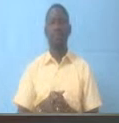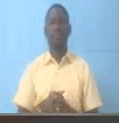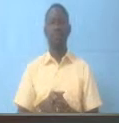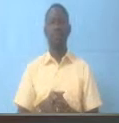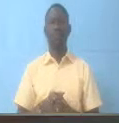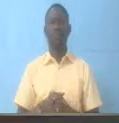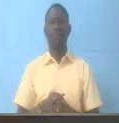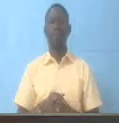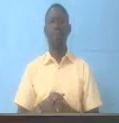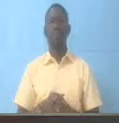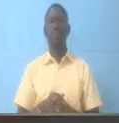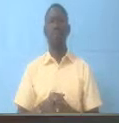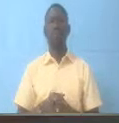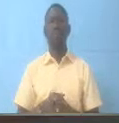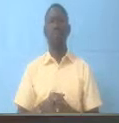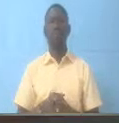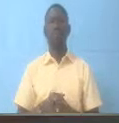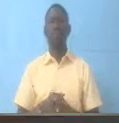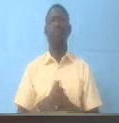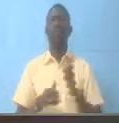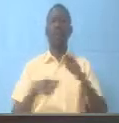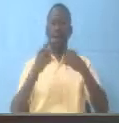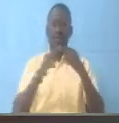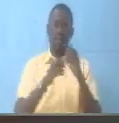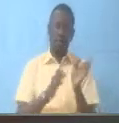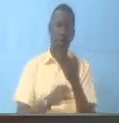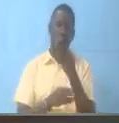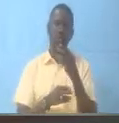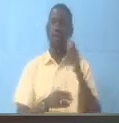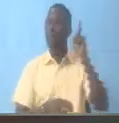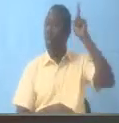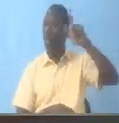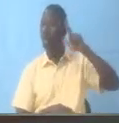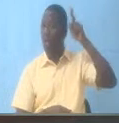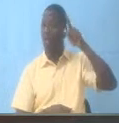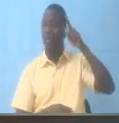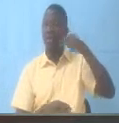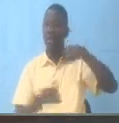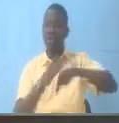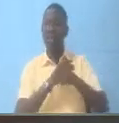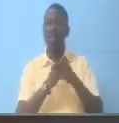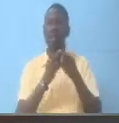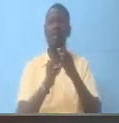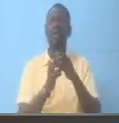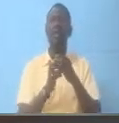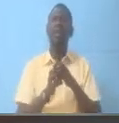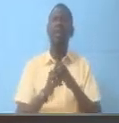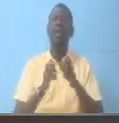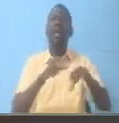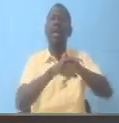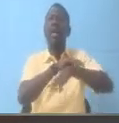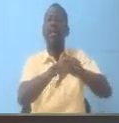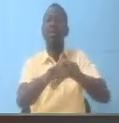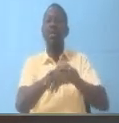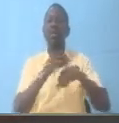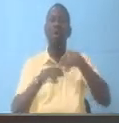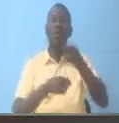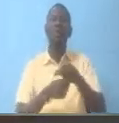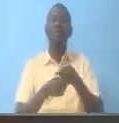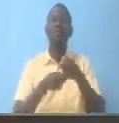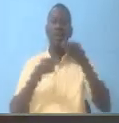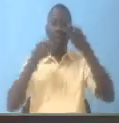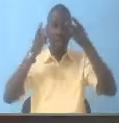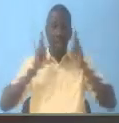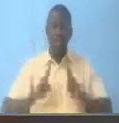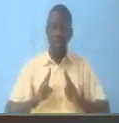jàng ci 1985. Then I went over to London in the Council of Legal Education. Ma demaat London nag ci Council